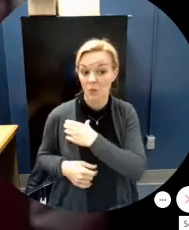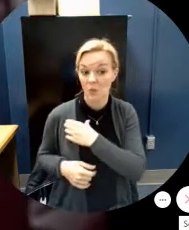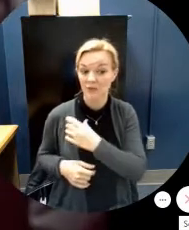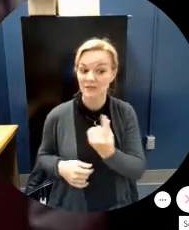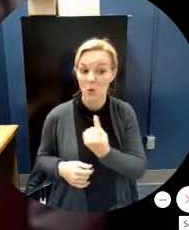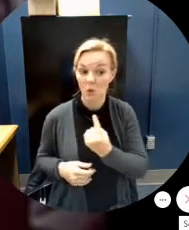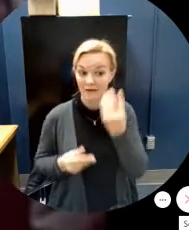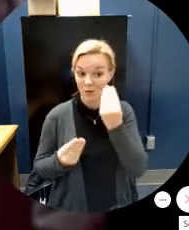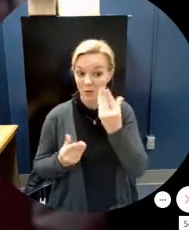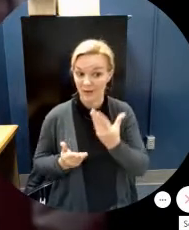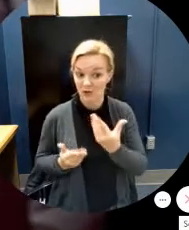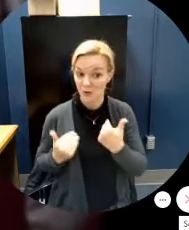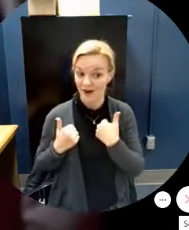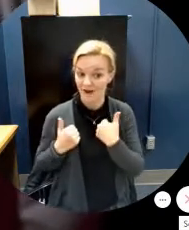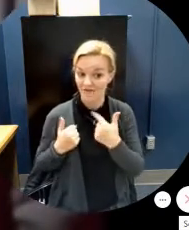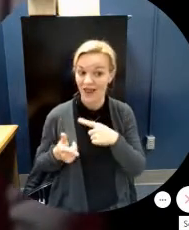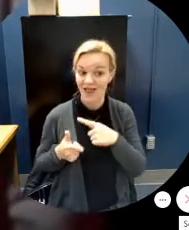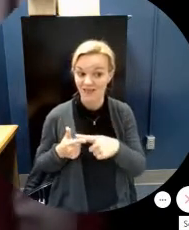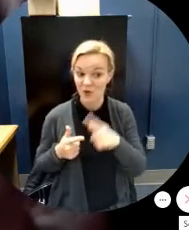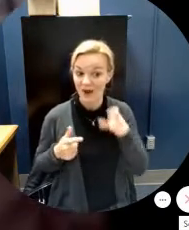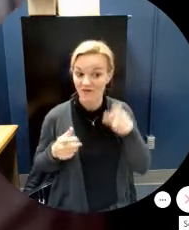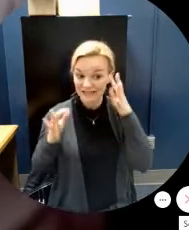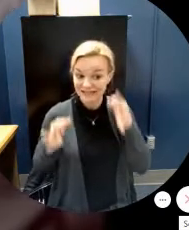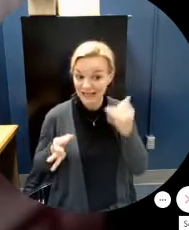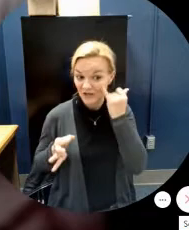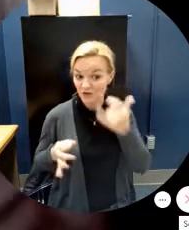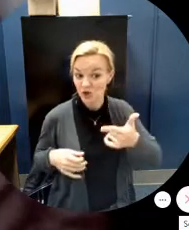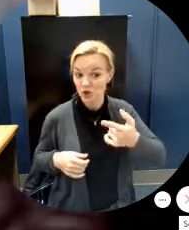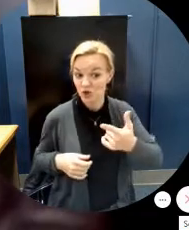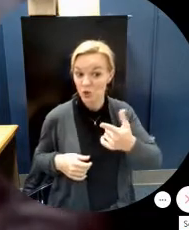ready to shoot, or not to shoot.